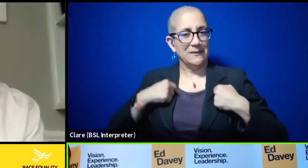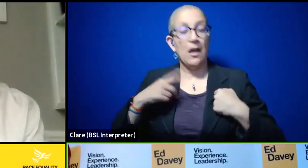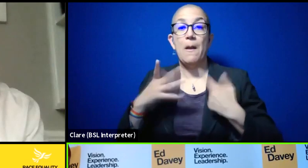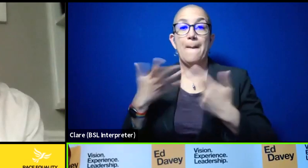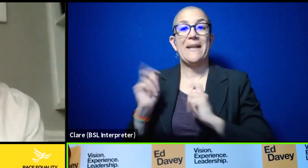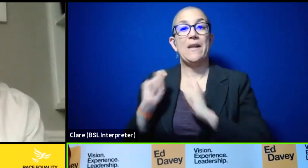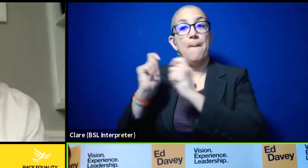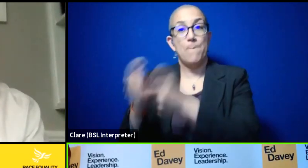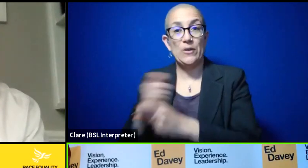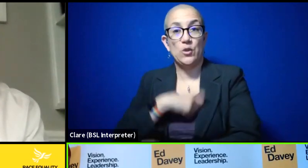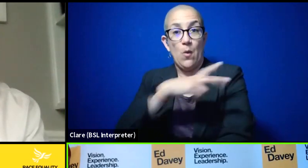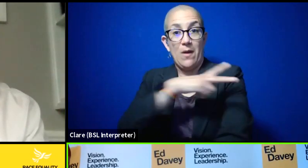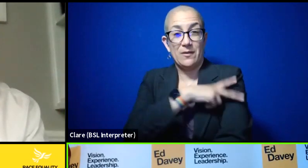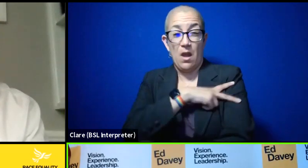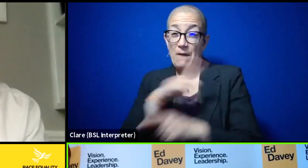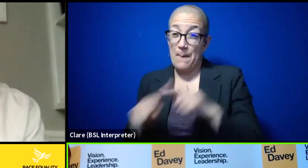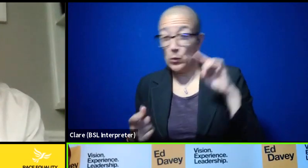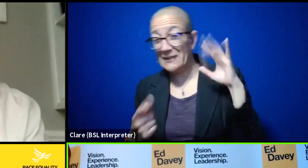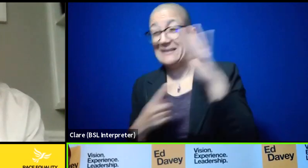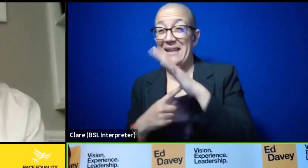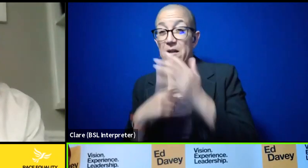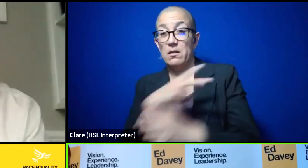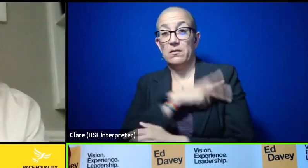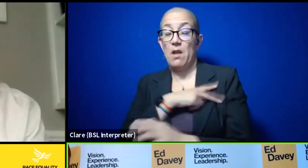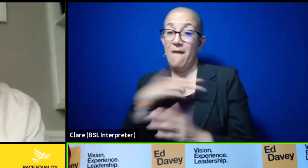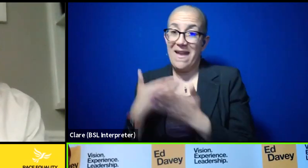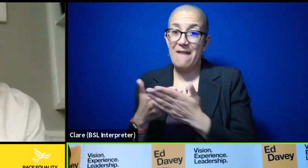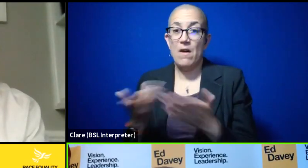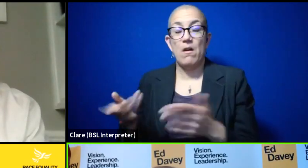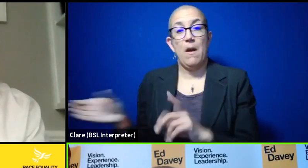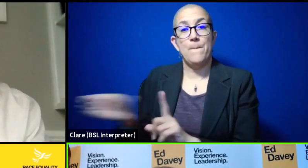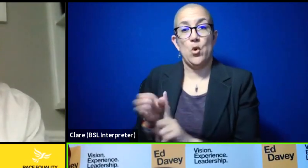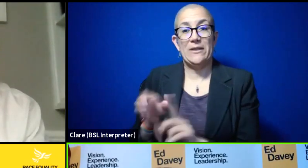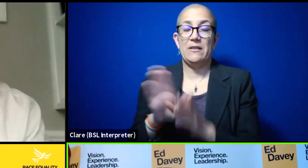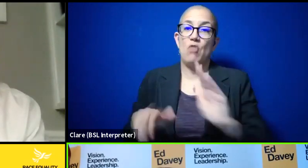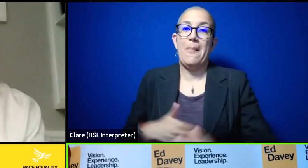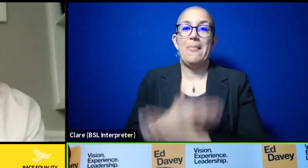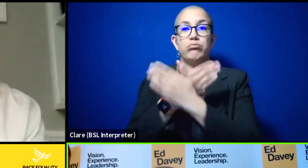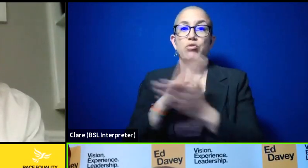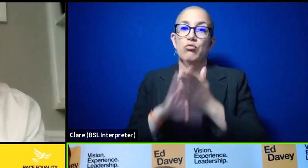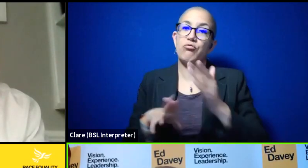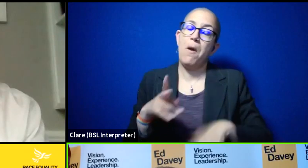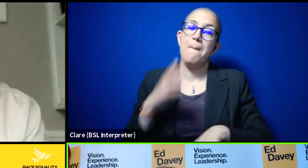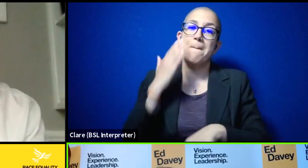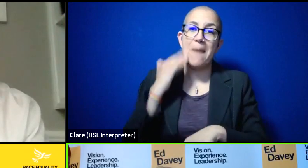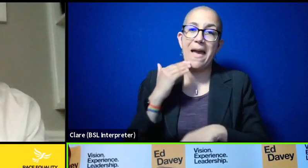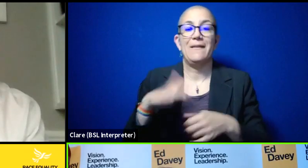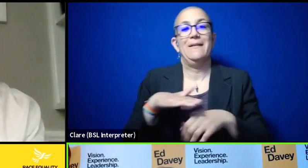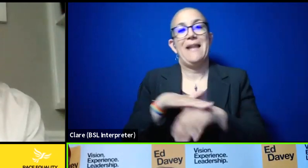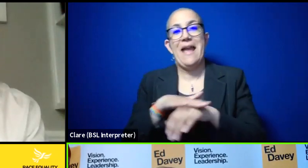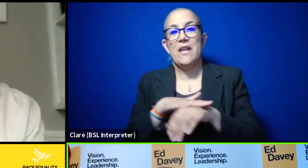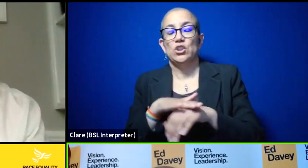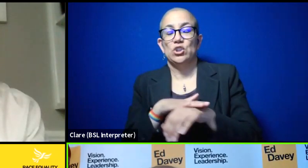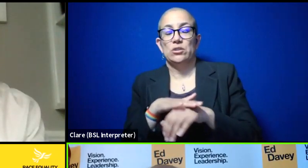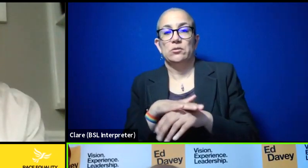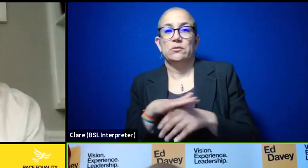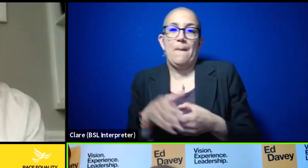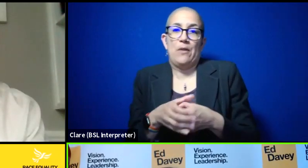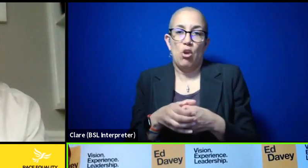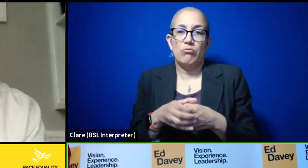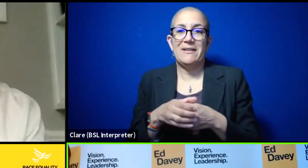our staff, the most senior member of staff ever appointed by the Liberal Democrats from a Black and Asian minority ethnic background, a lady called